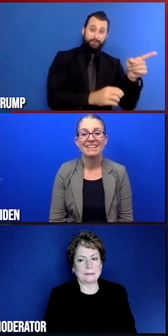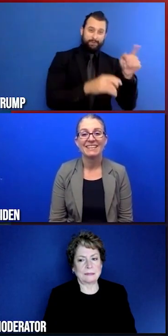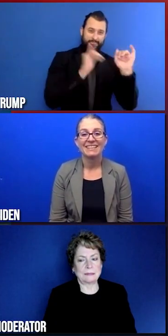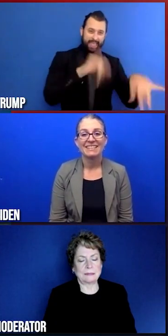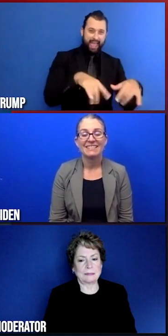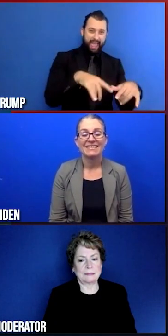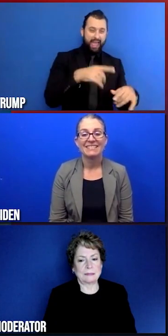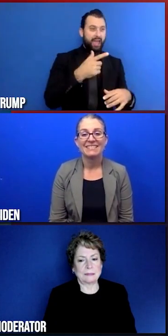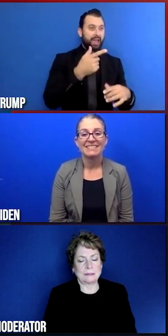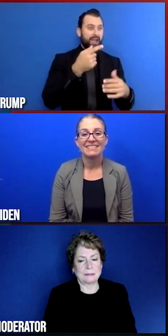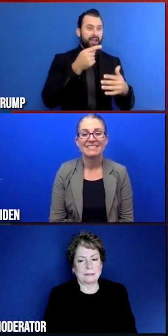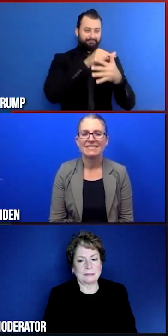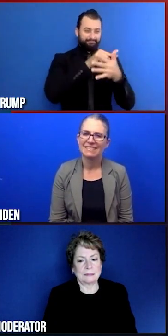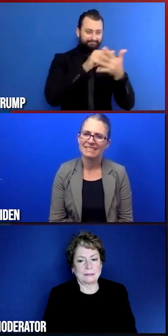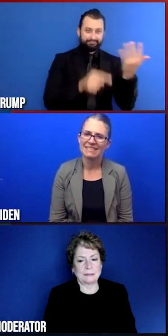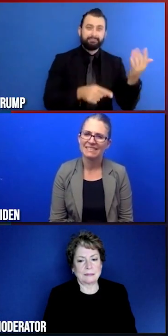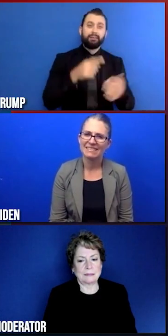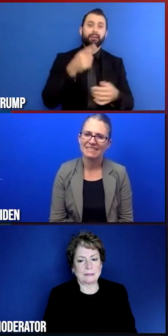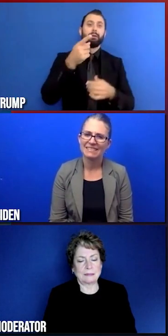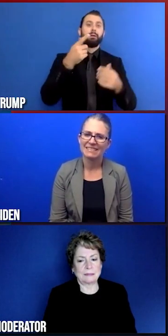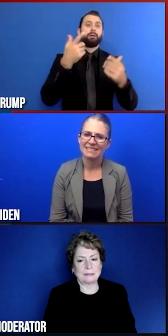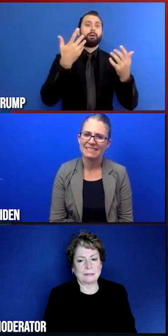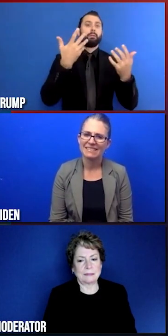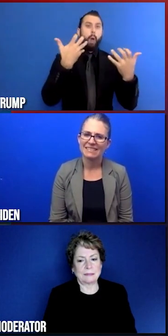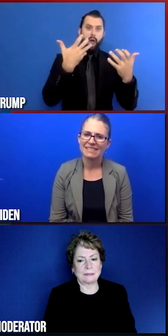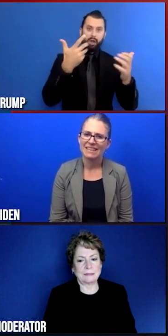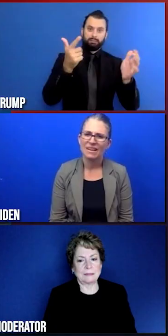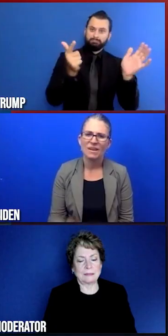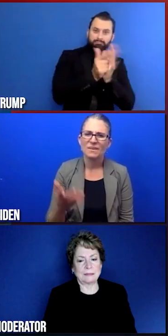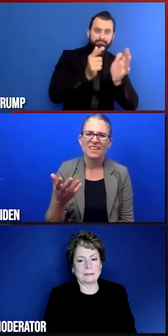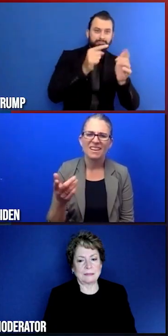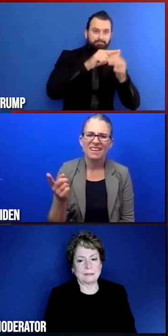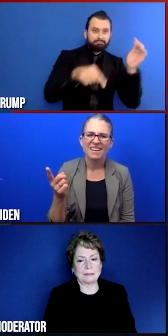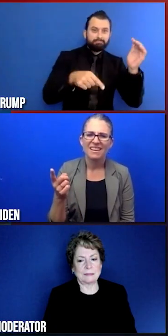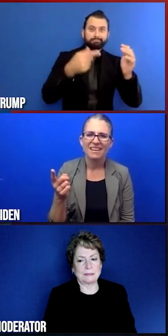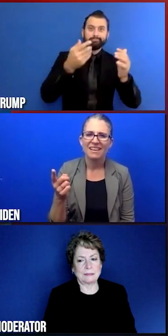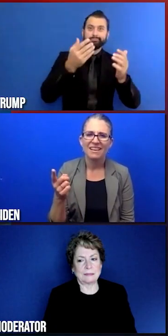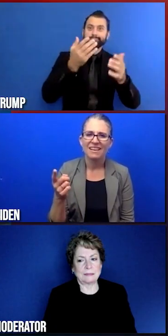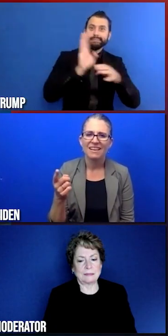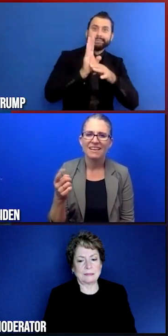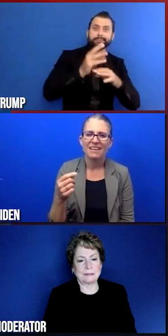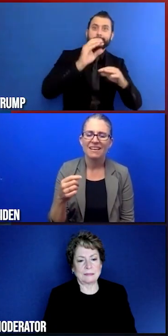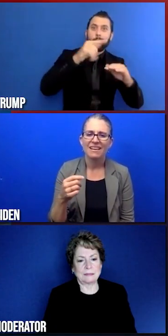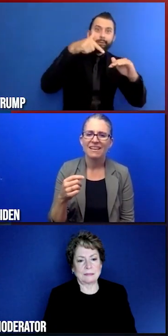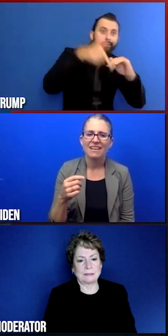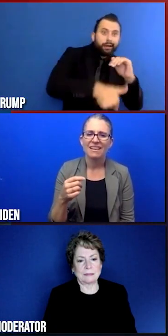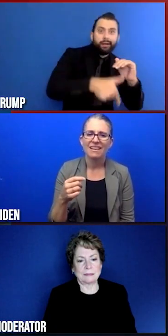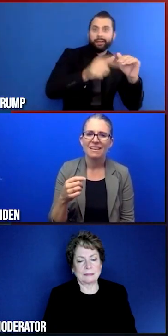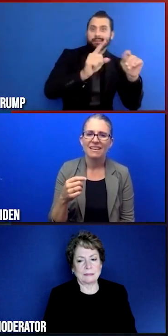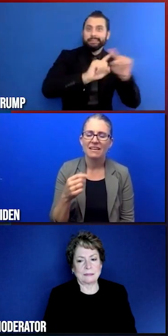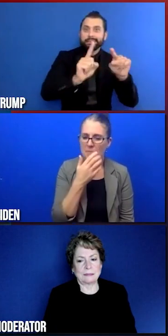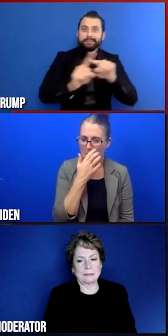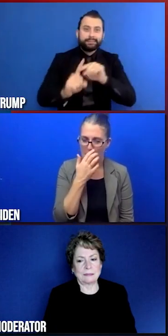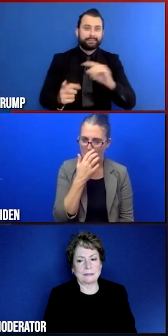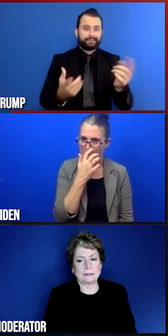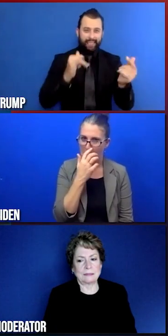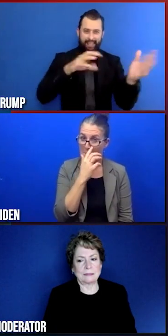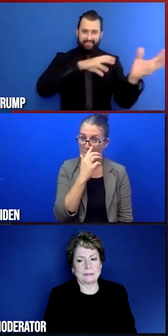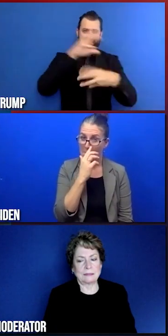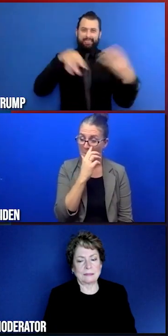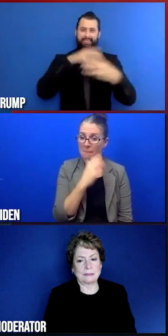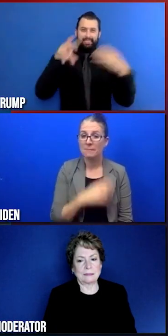way, so far, I respect very much the way you're handling this, I have to say. By the way. But somebody should ask the question. You can ask he goes for a year. There will